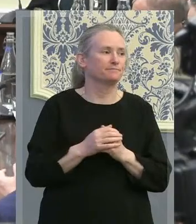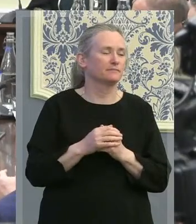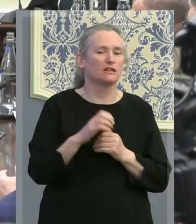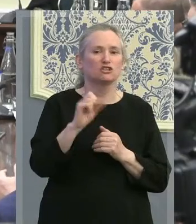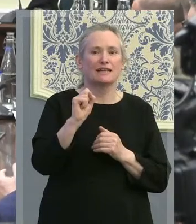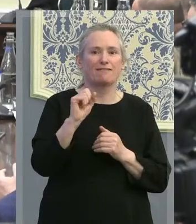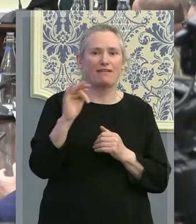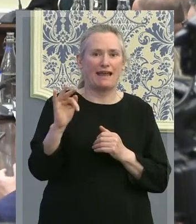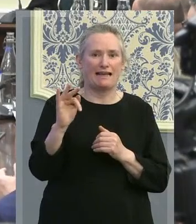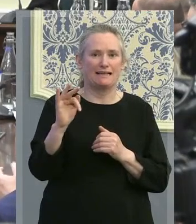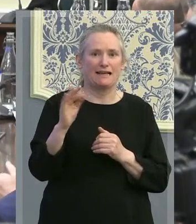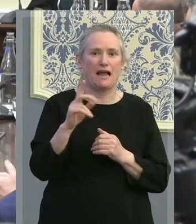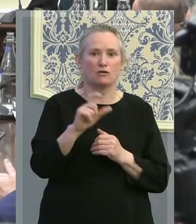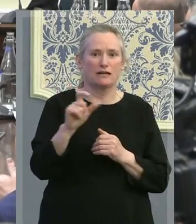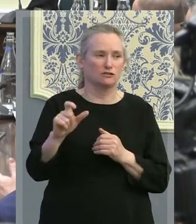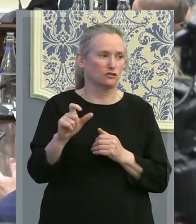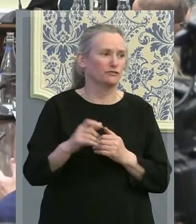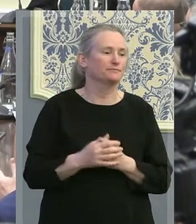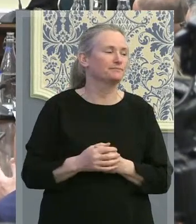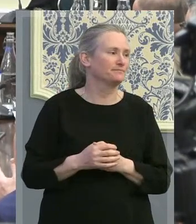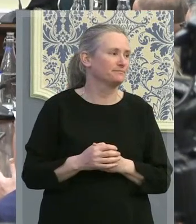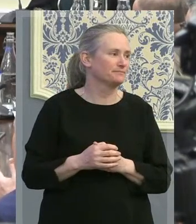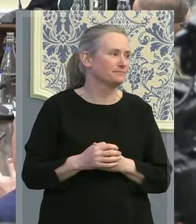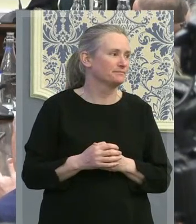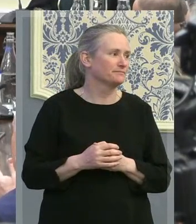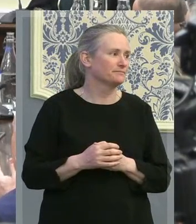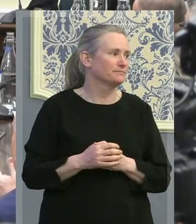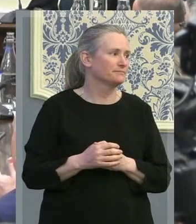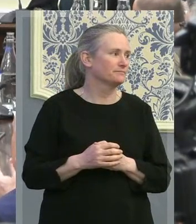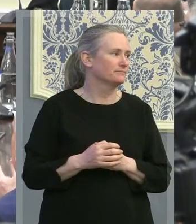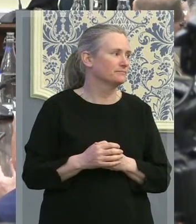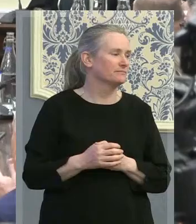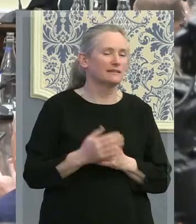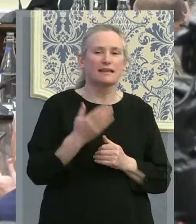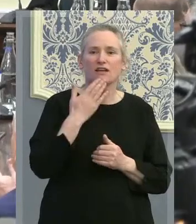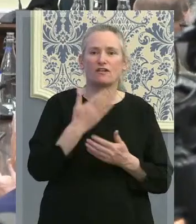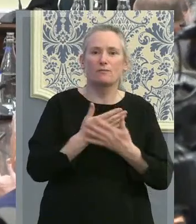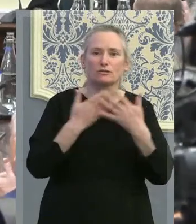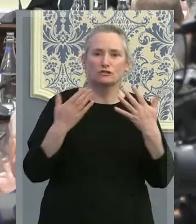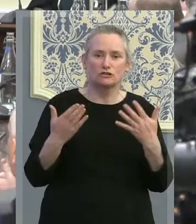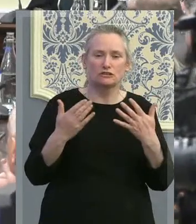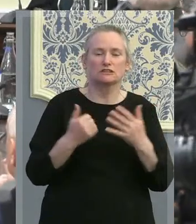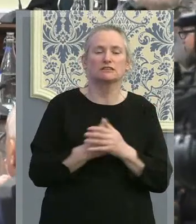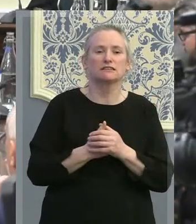Féin councillor, Pat Fitzgerald. And